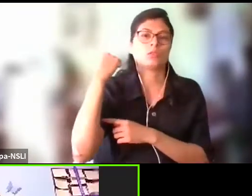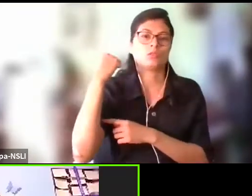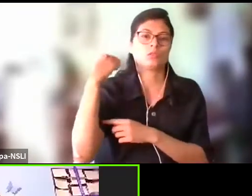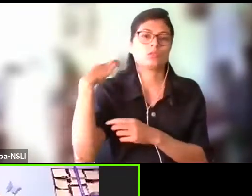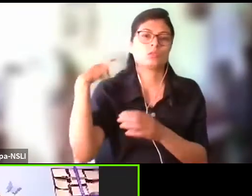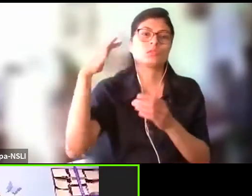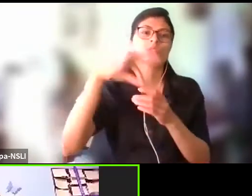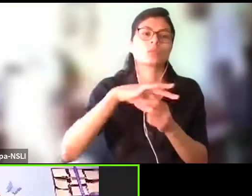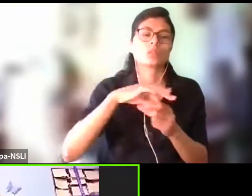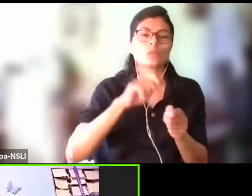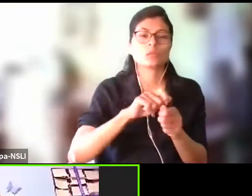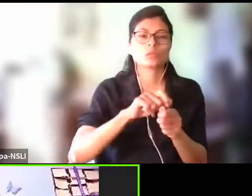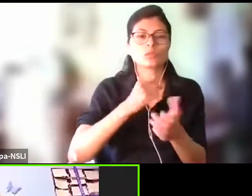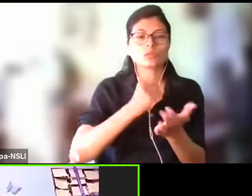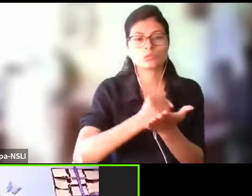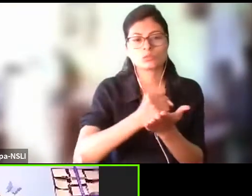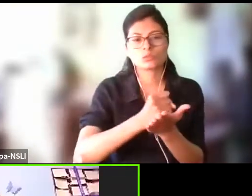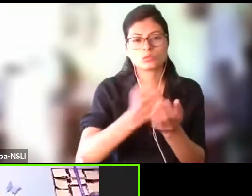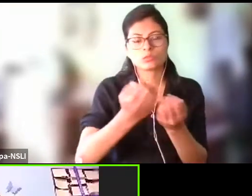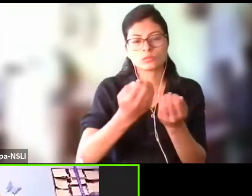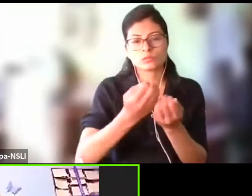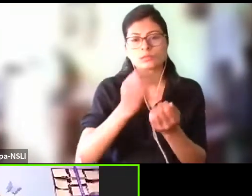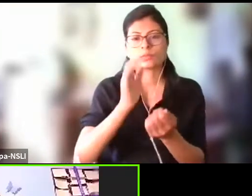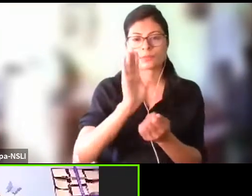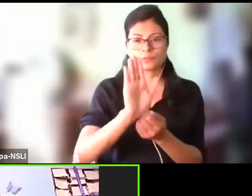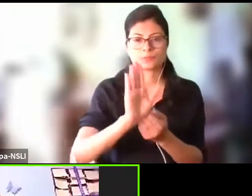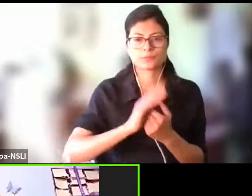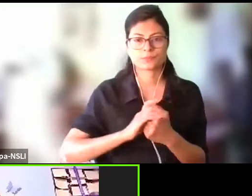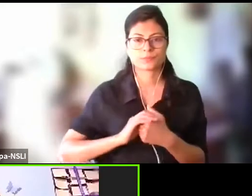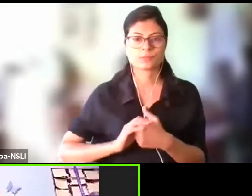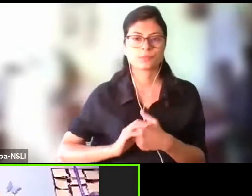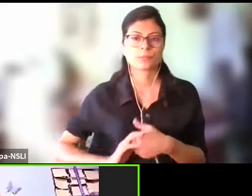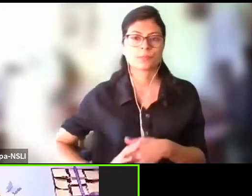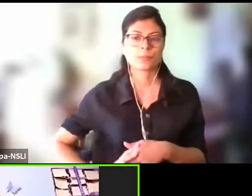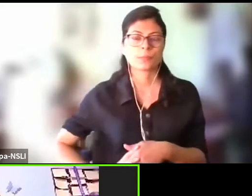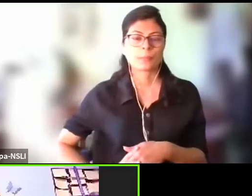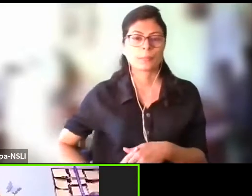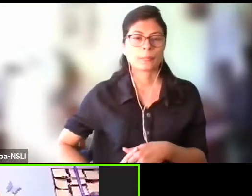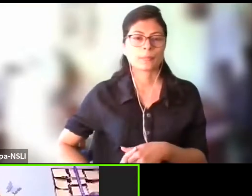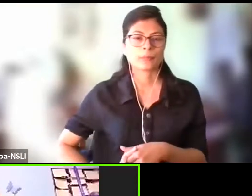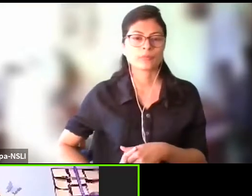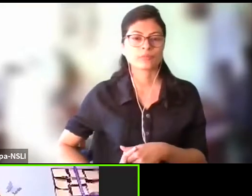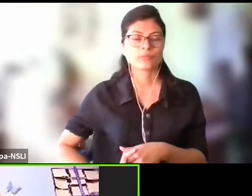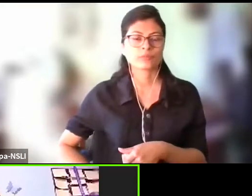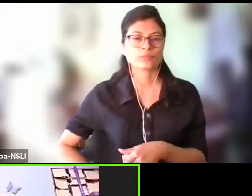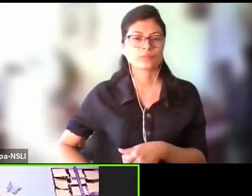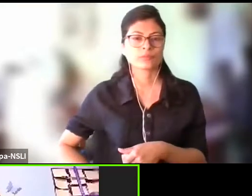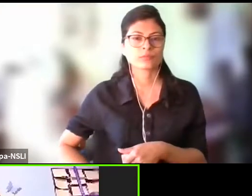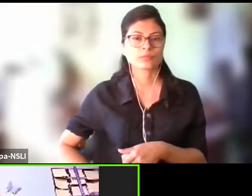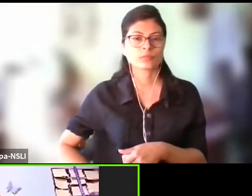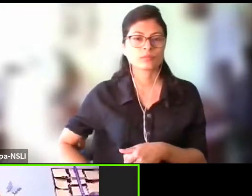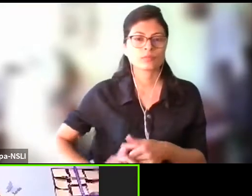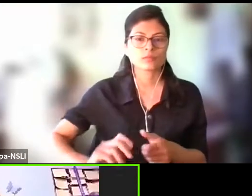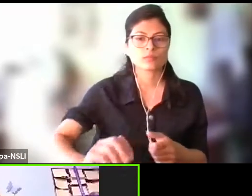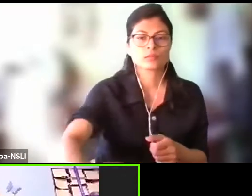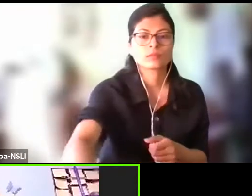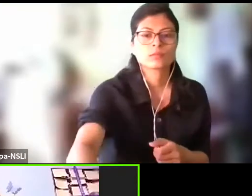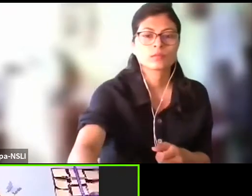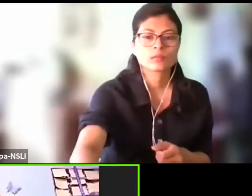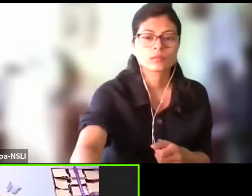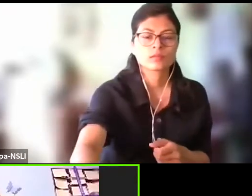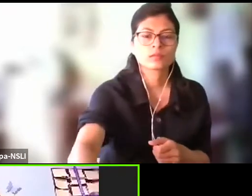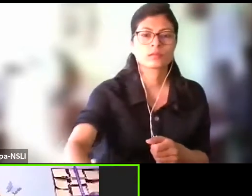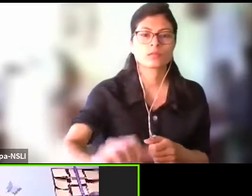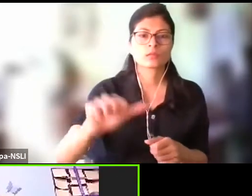community fall, from their traditional knowledge, and there was little or no damage that was